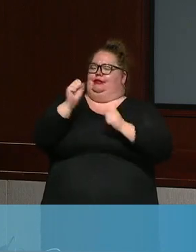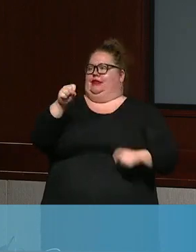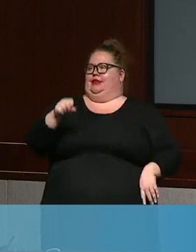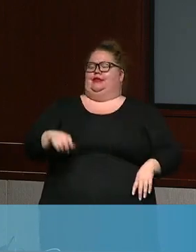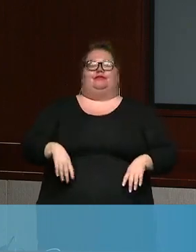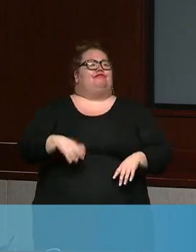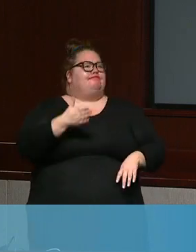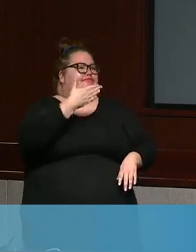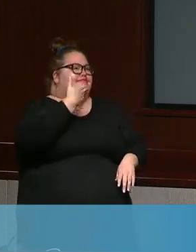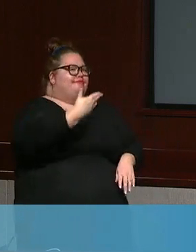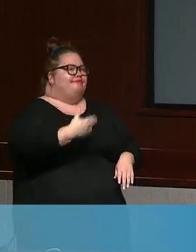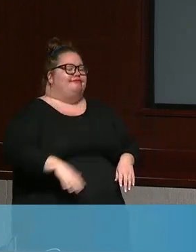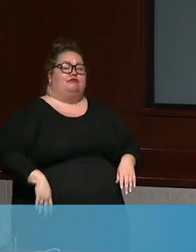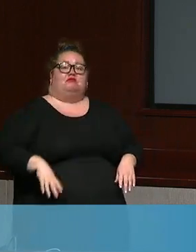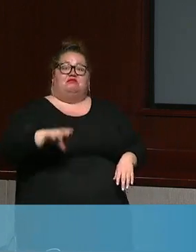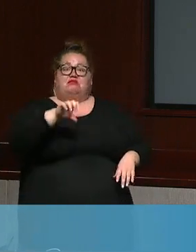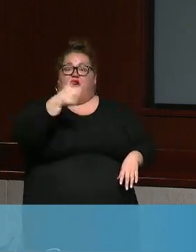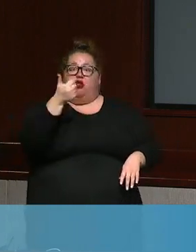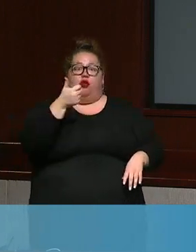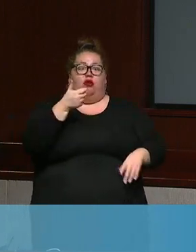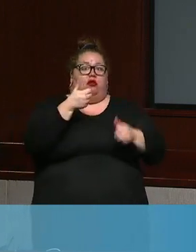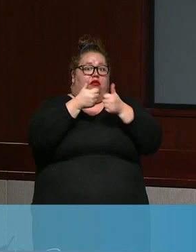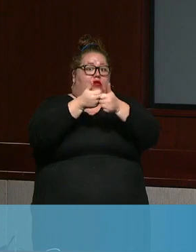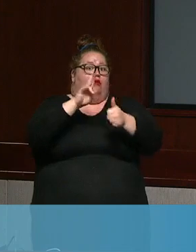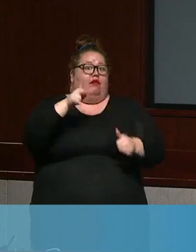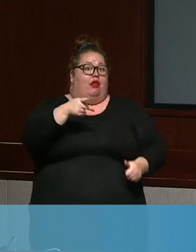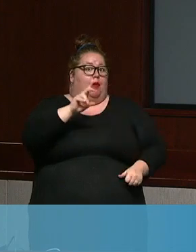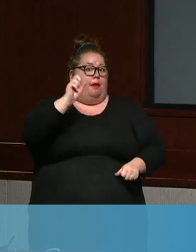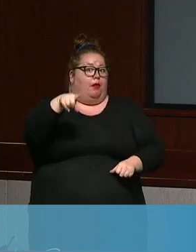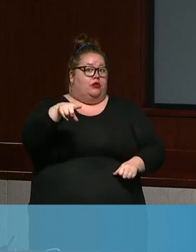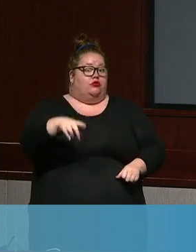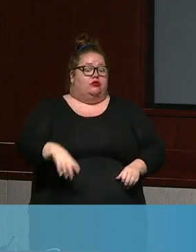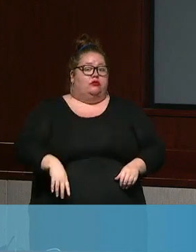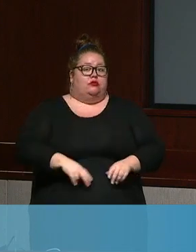Thank you. Mm-hmm. Any other follow-up questions?